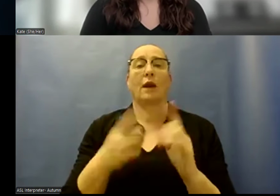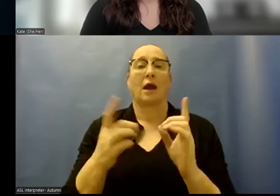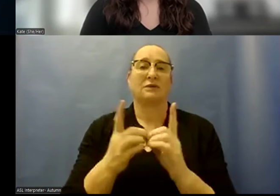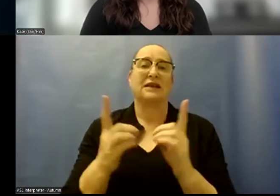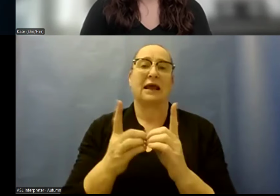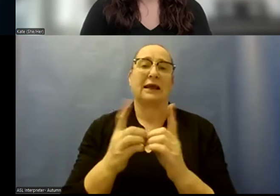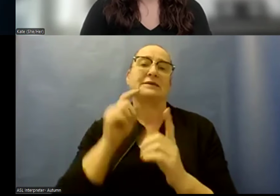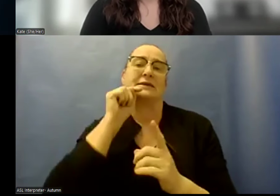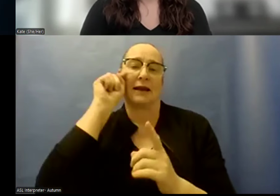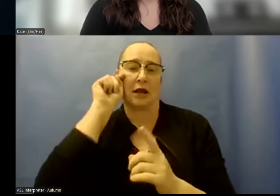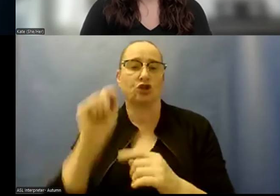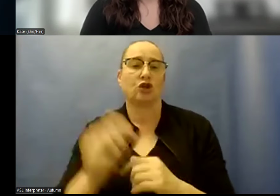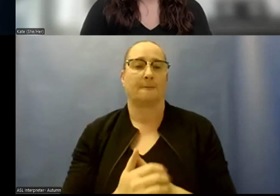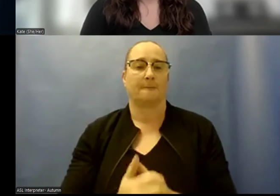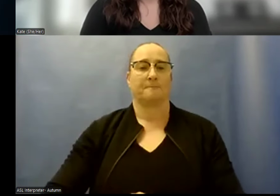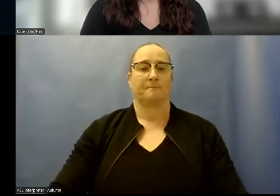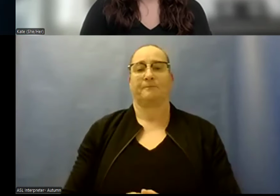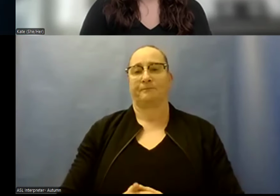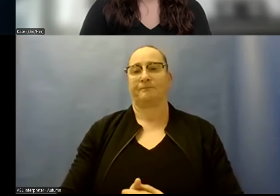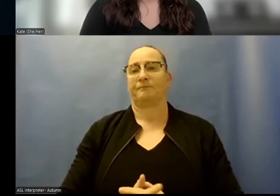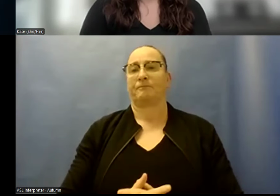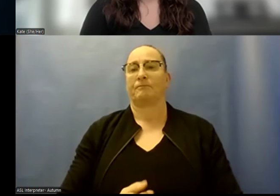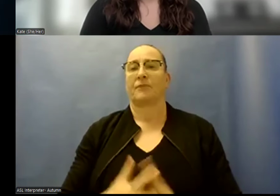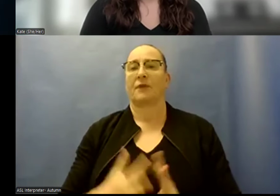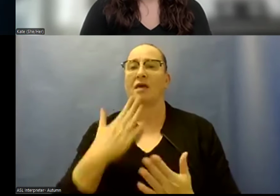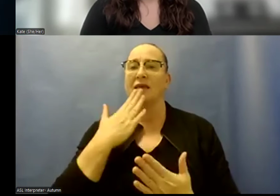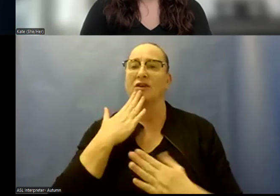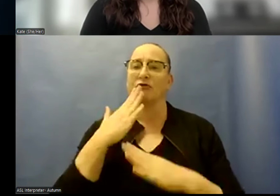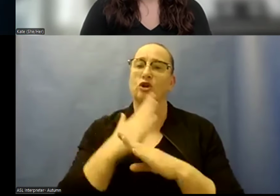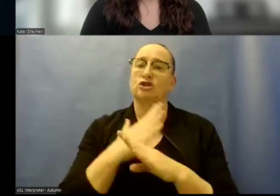teenager. Thank you for sharing that with